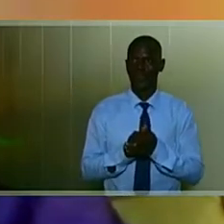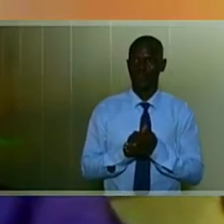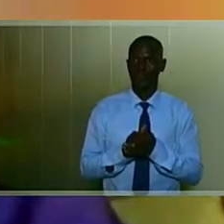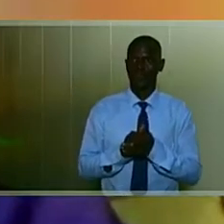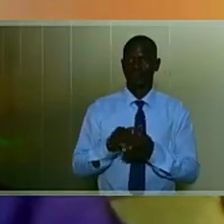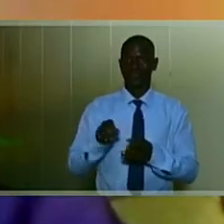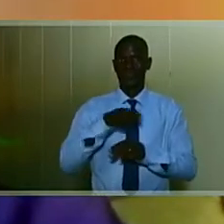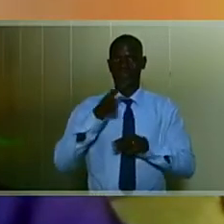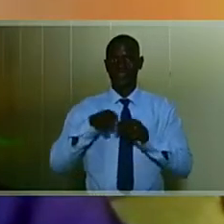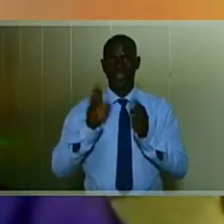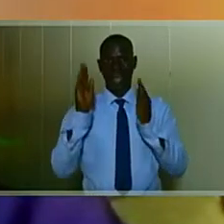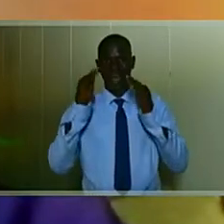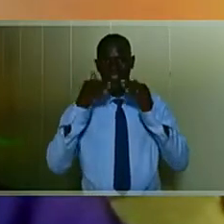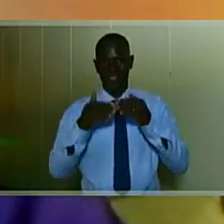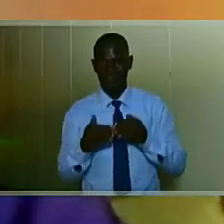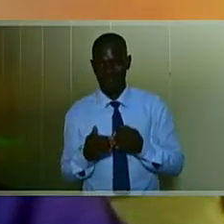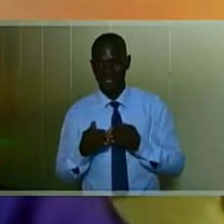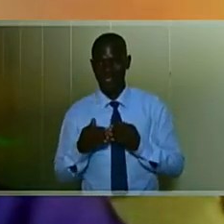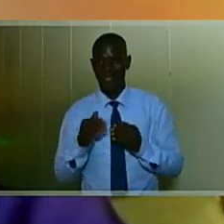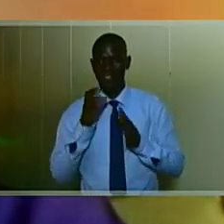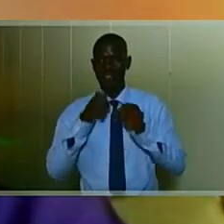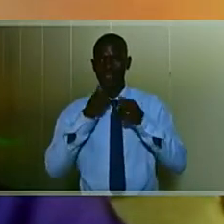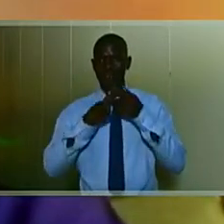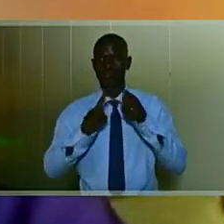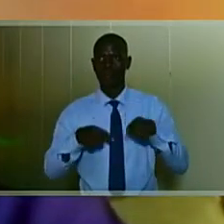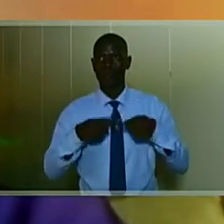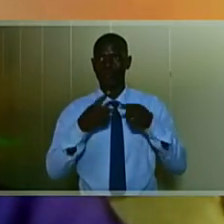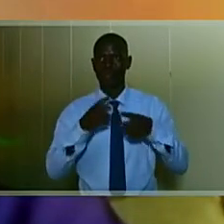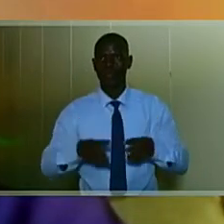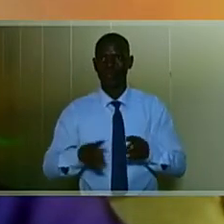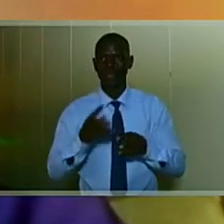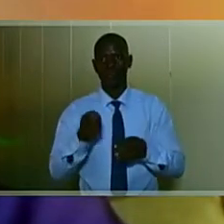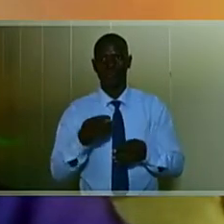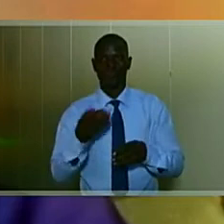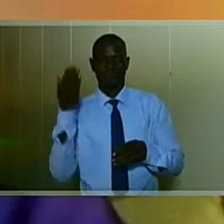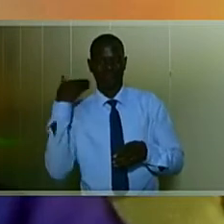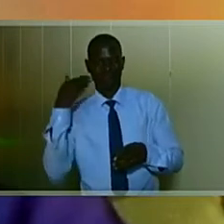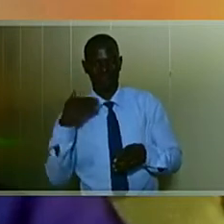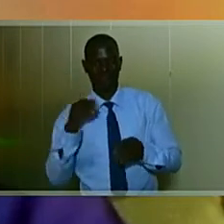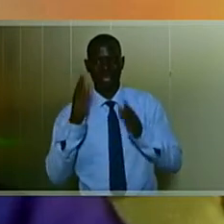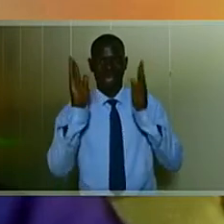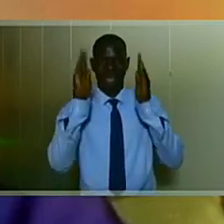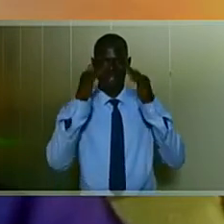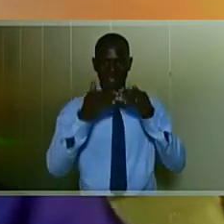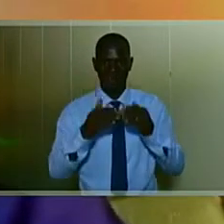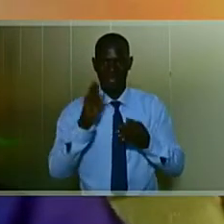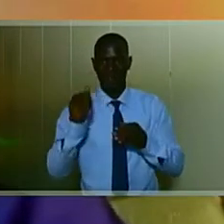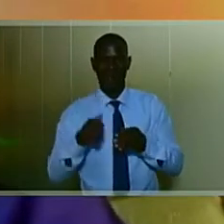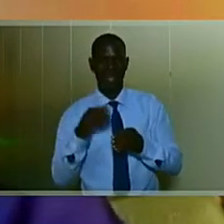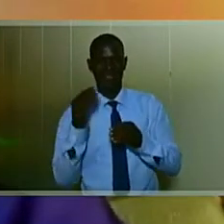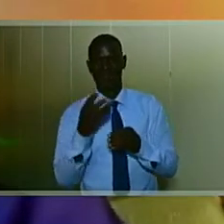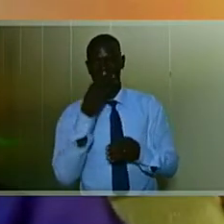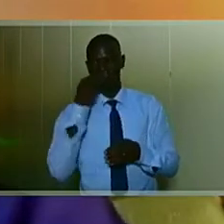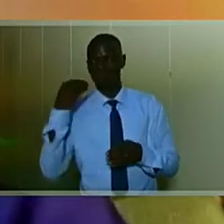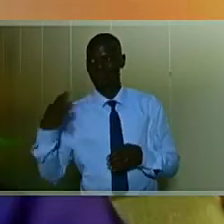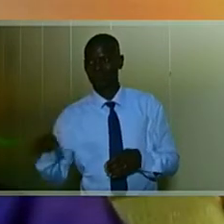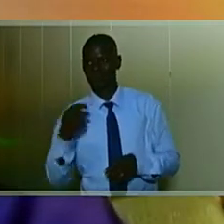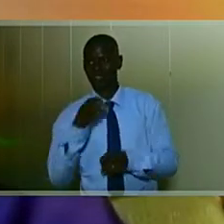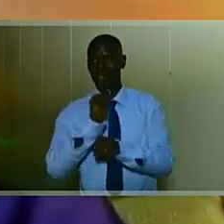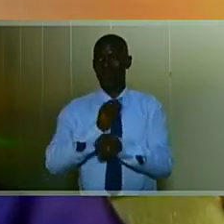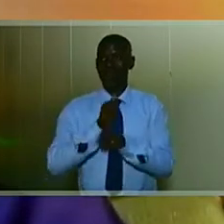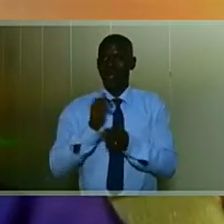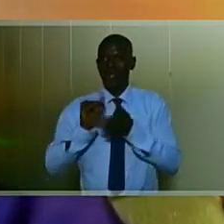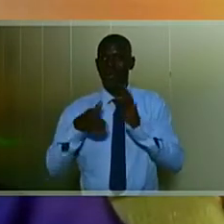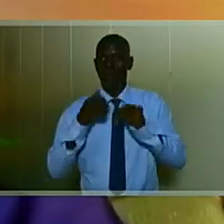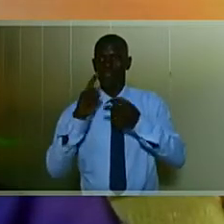Assembly, this 9th Assembly, will go the way of the previous Assembly by abandoning the work. But just as